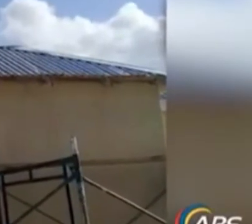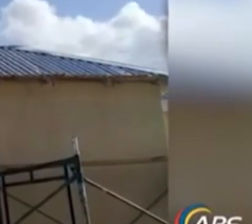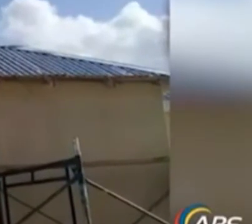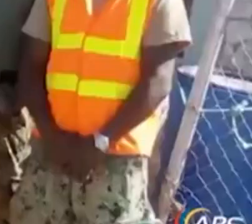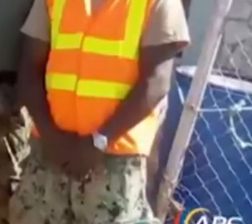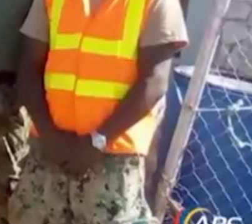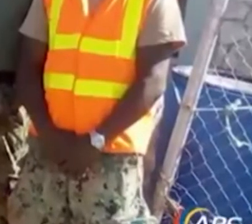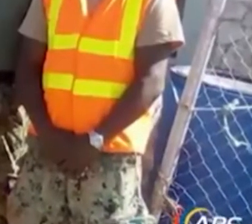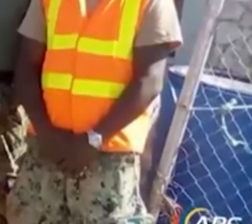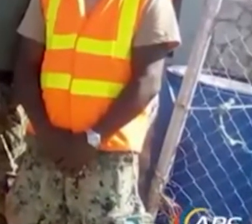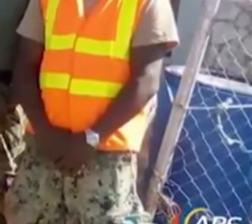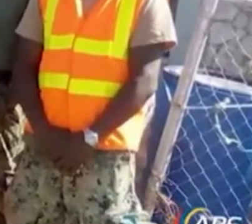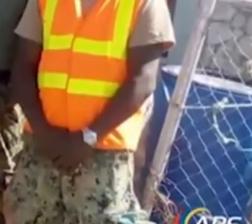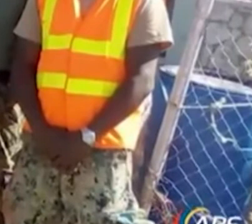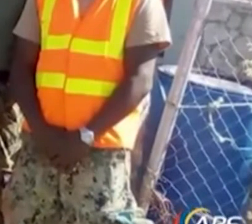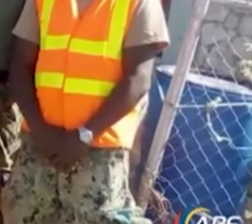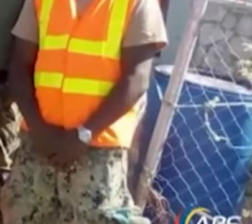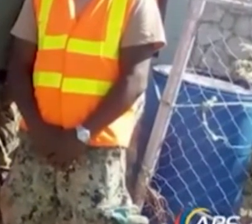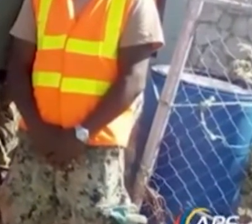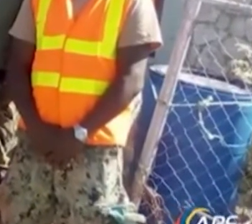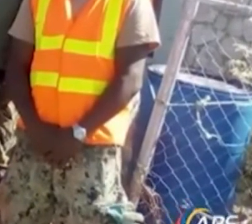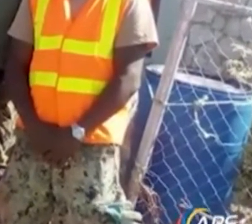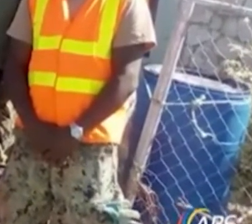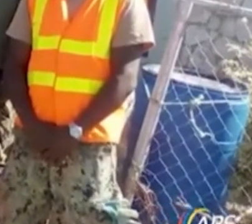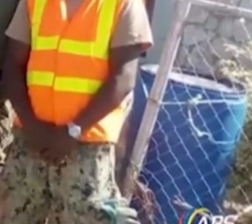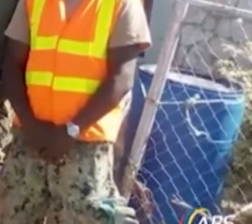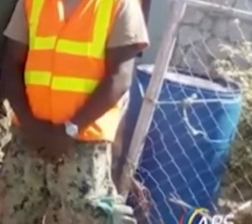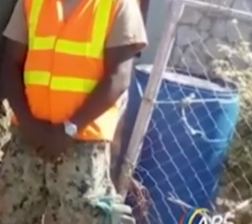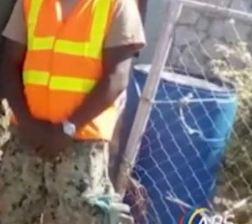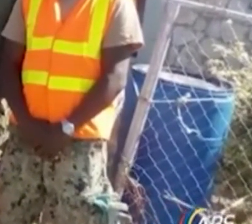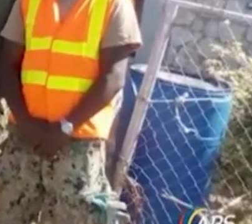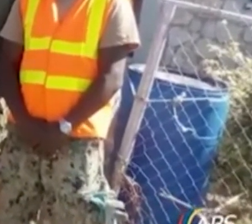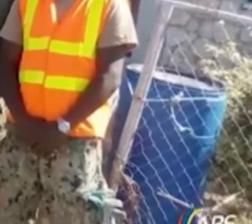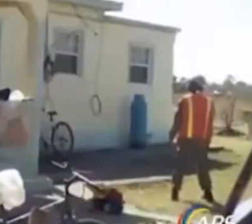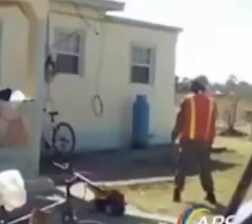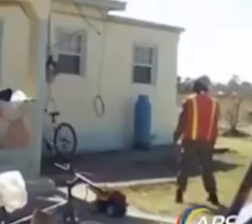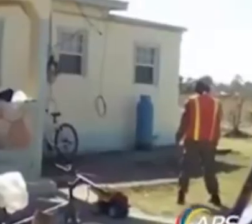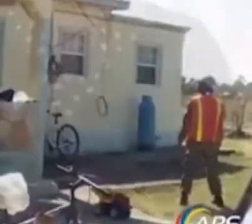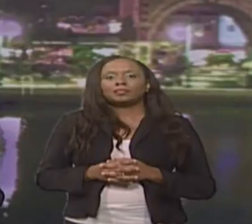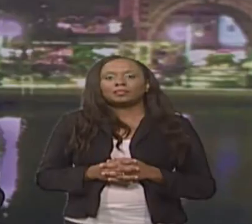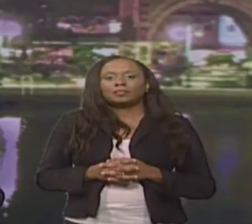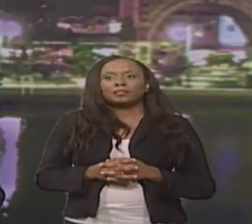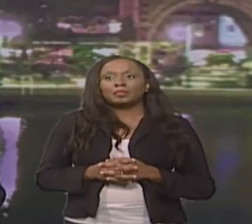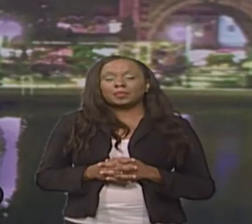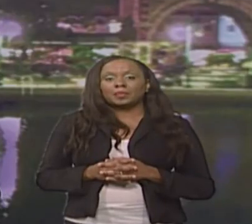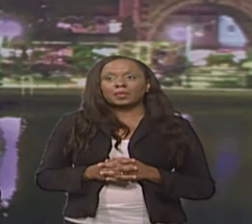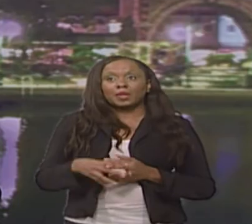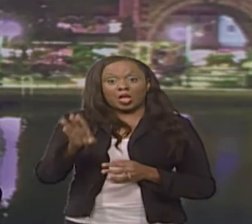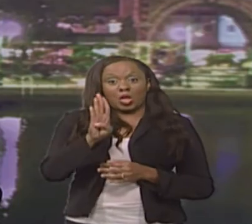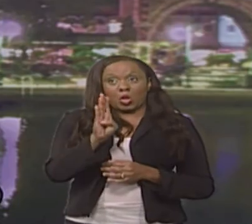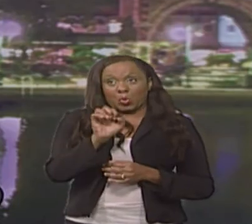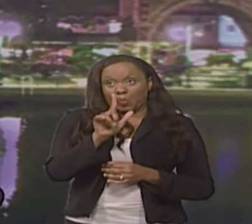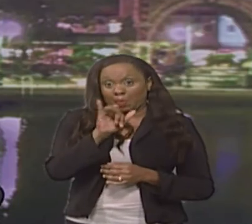the Emergency Operations Center, Major Orlando Michael, said cleanup continues on the properties on the Sister Isle. Belize